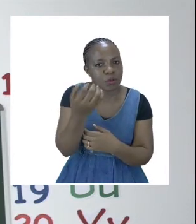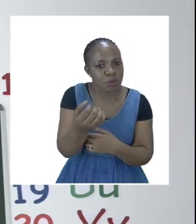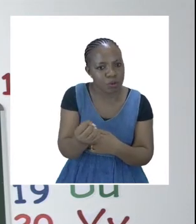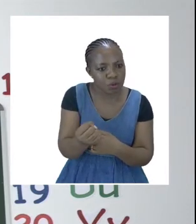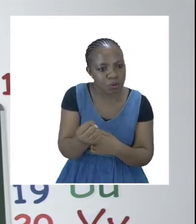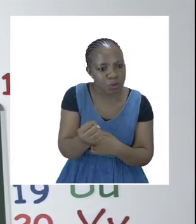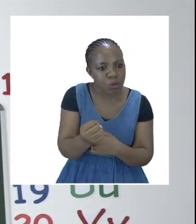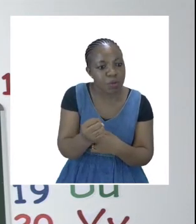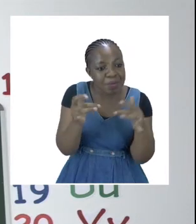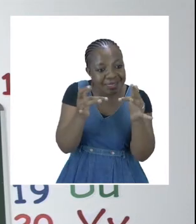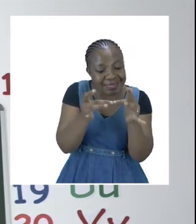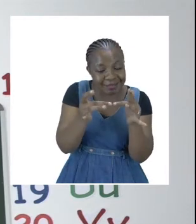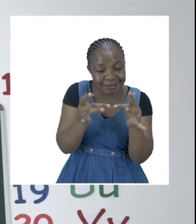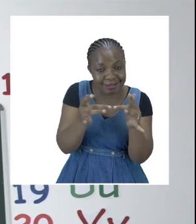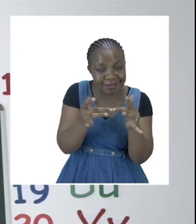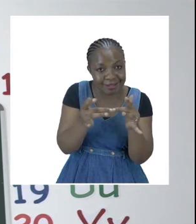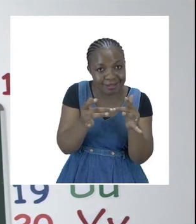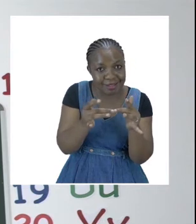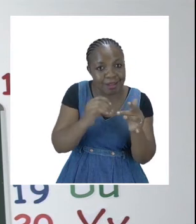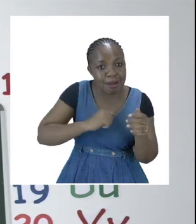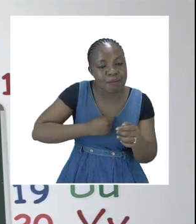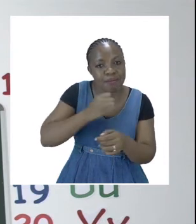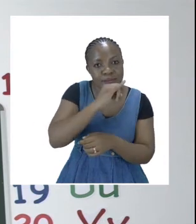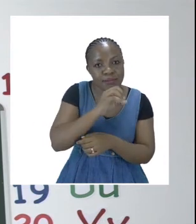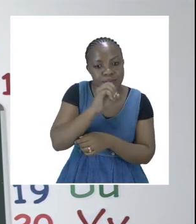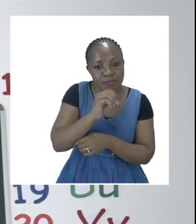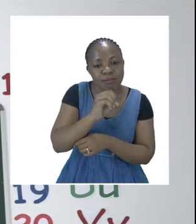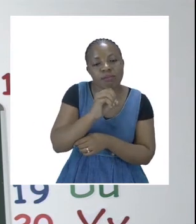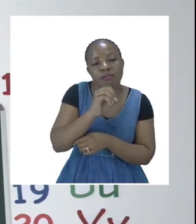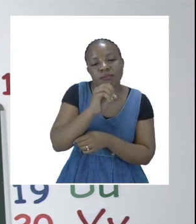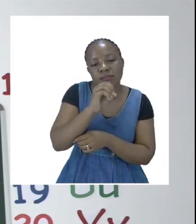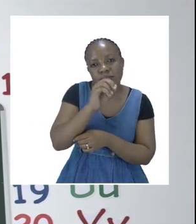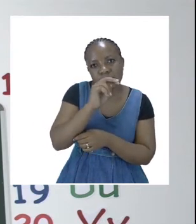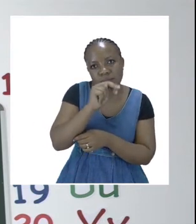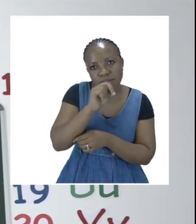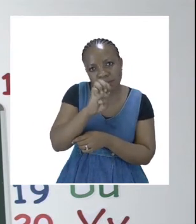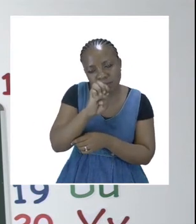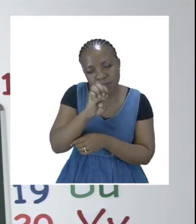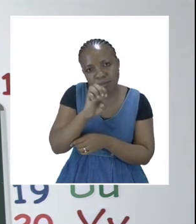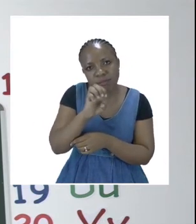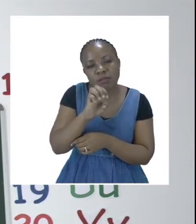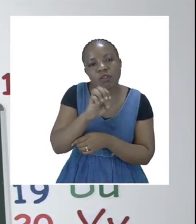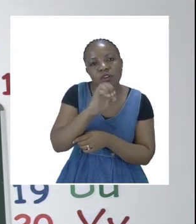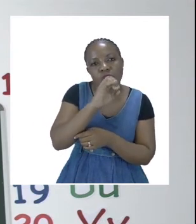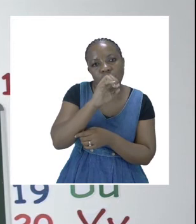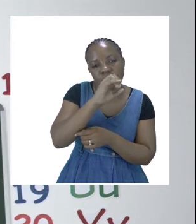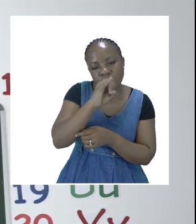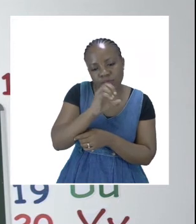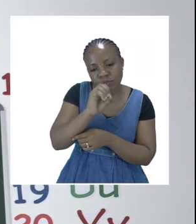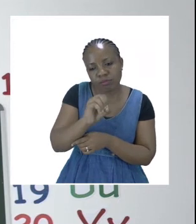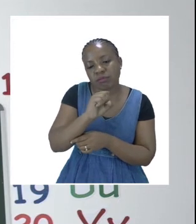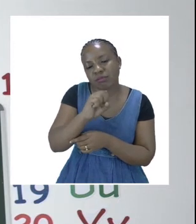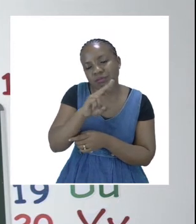our online platforms, MyZone and Zoshi Facebook pages, and in addition,